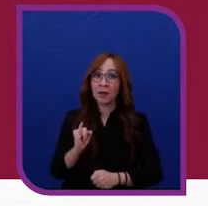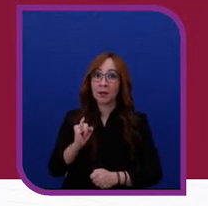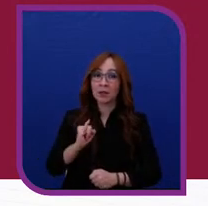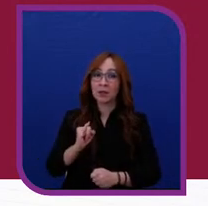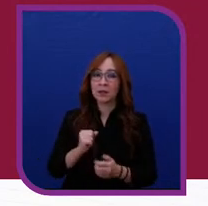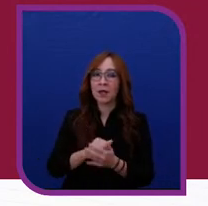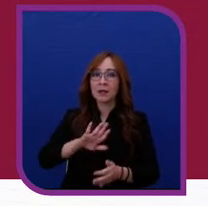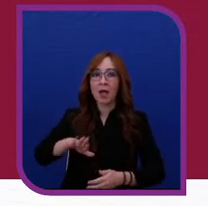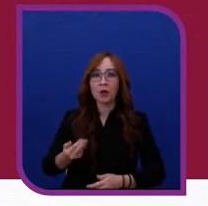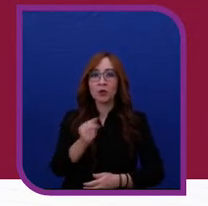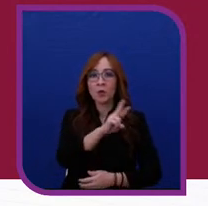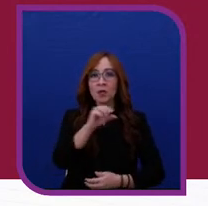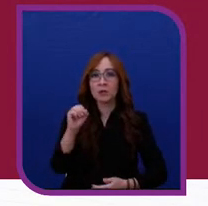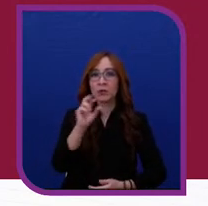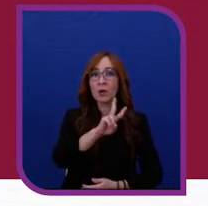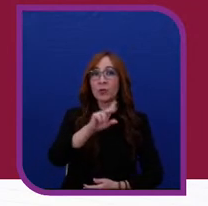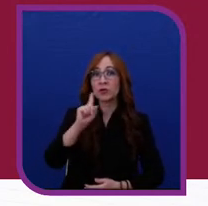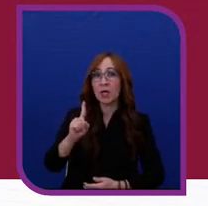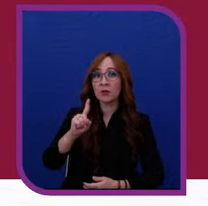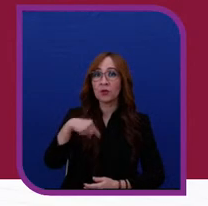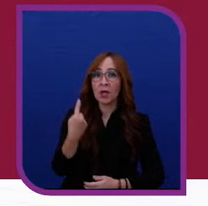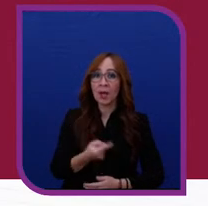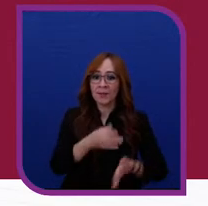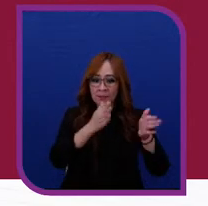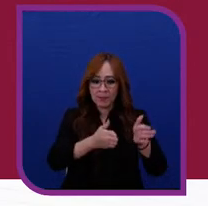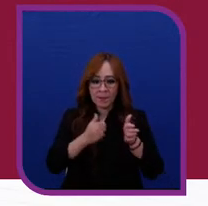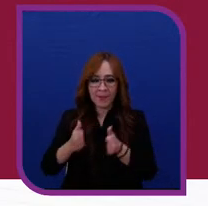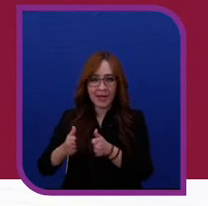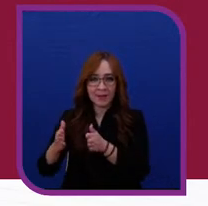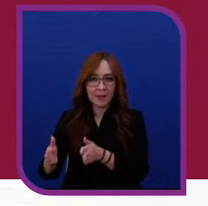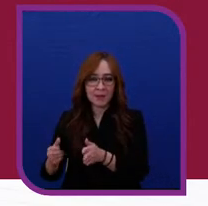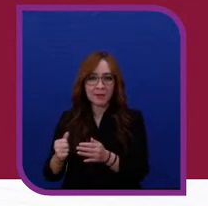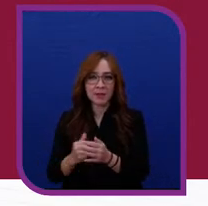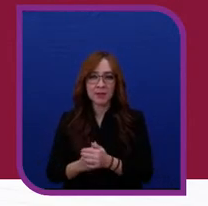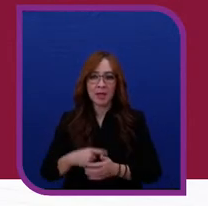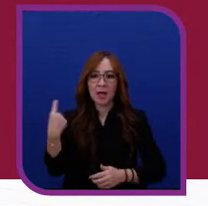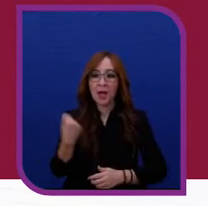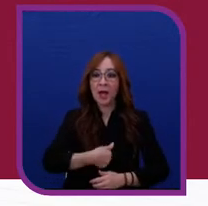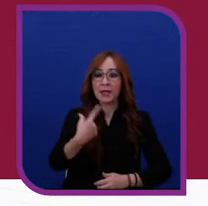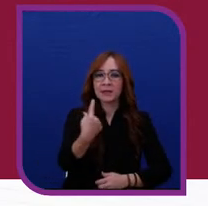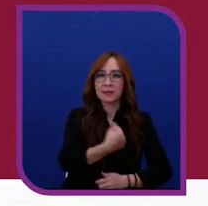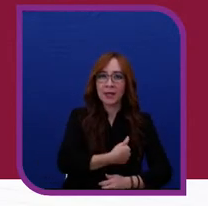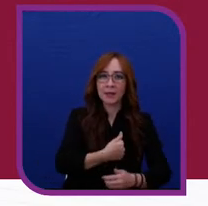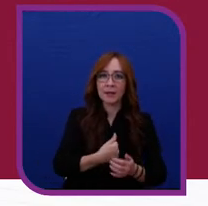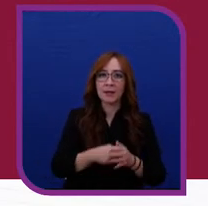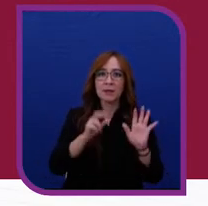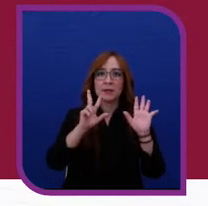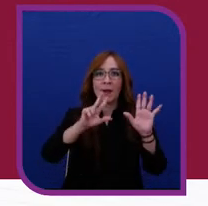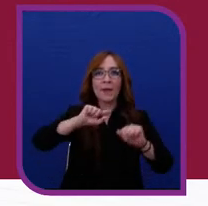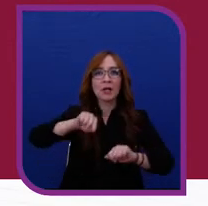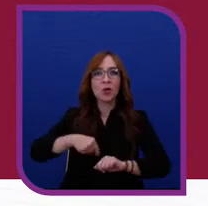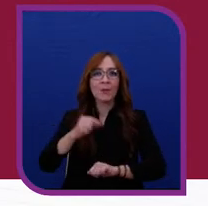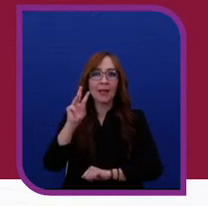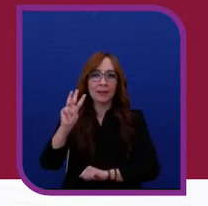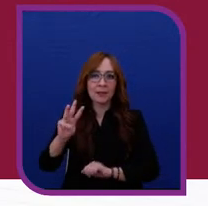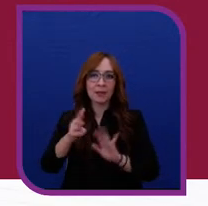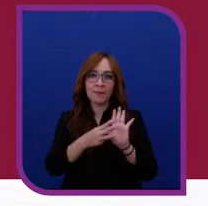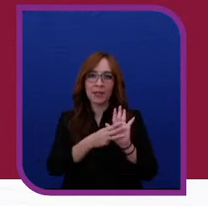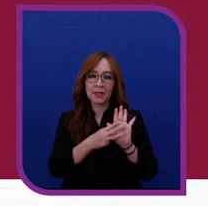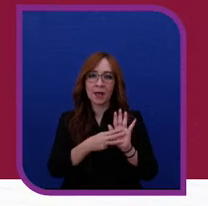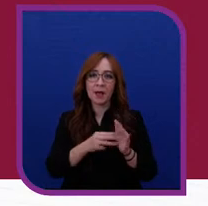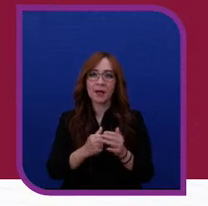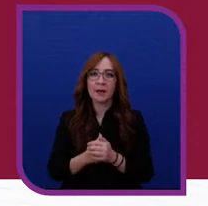manage total assets of each point 3 billion Dollars survalent an enormous